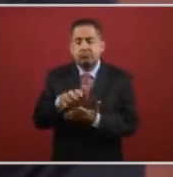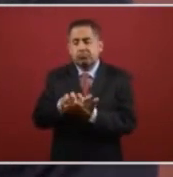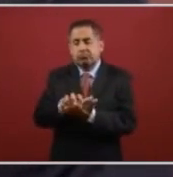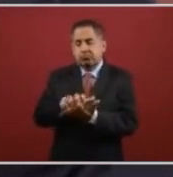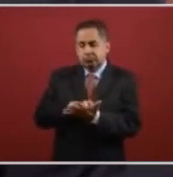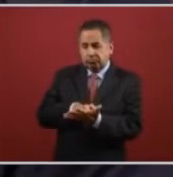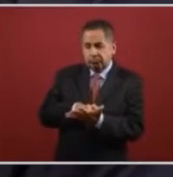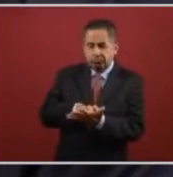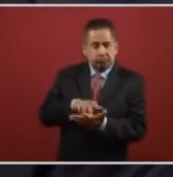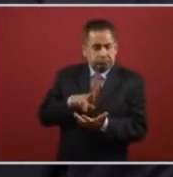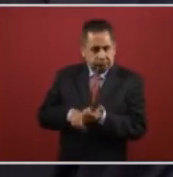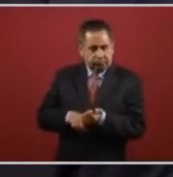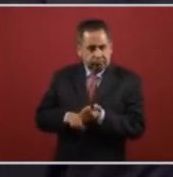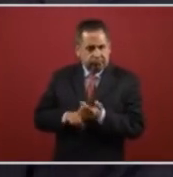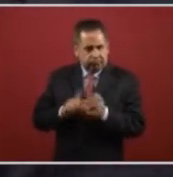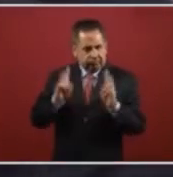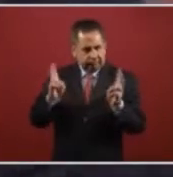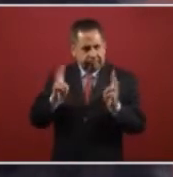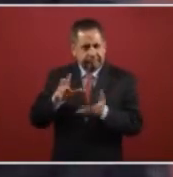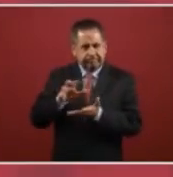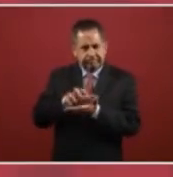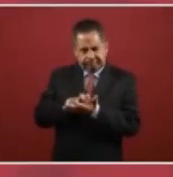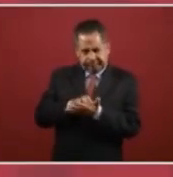have converted austerity